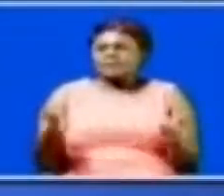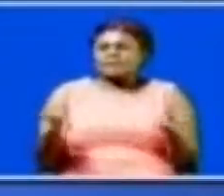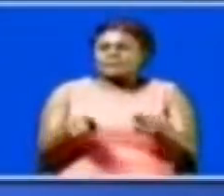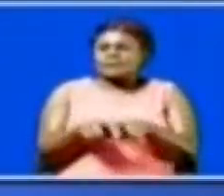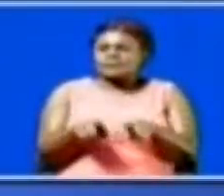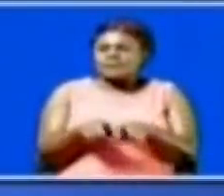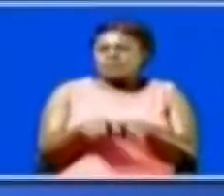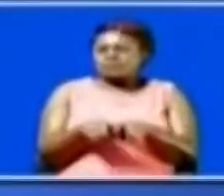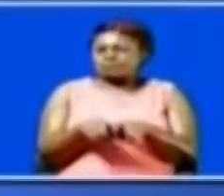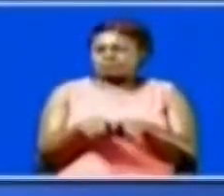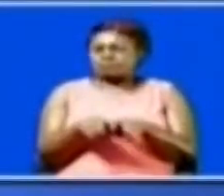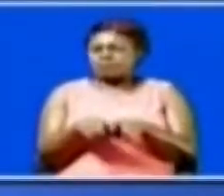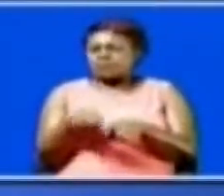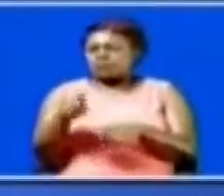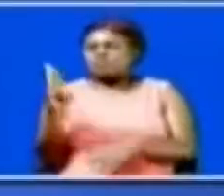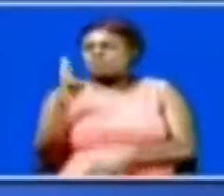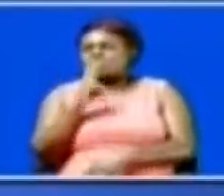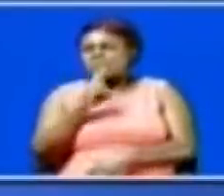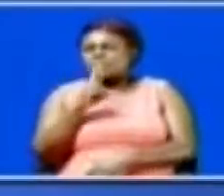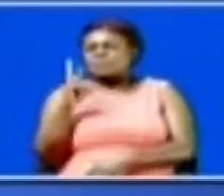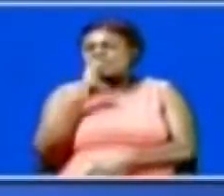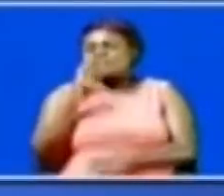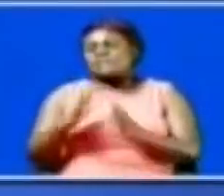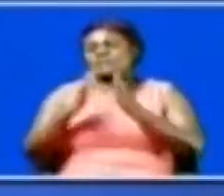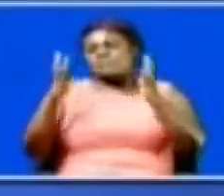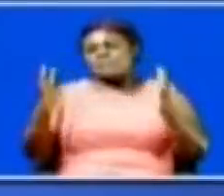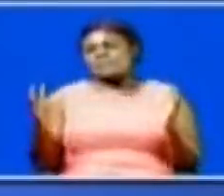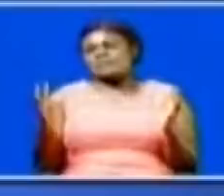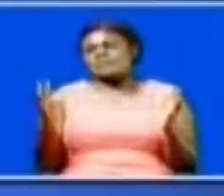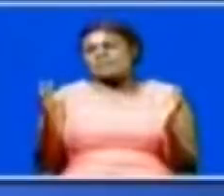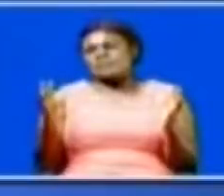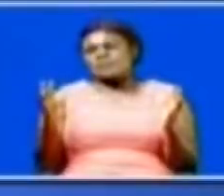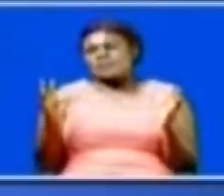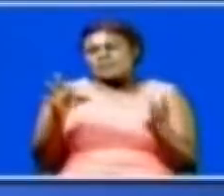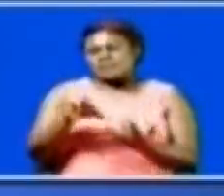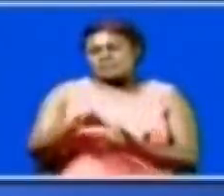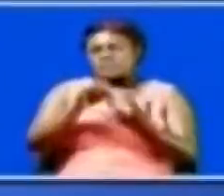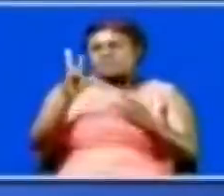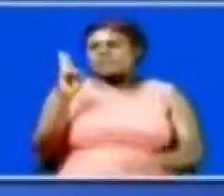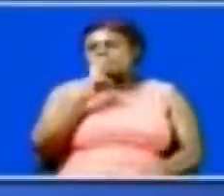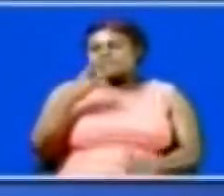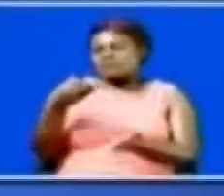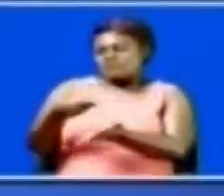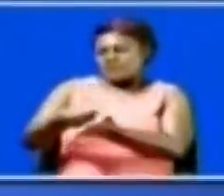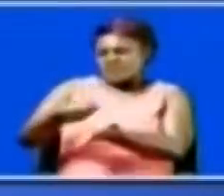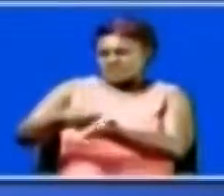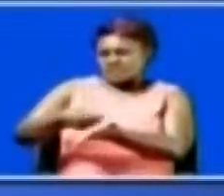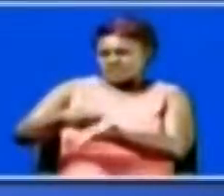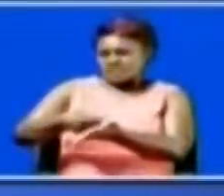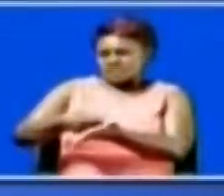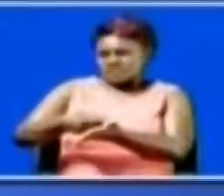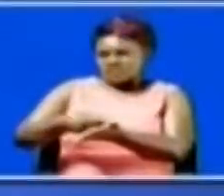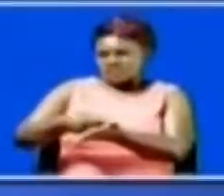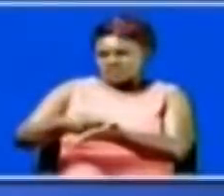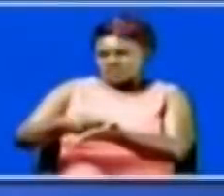also exposes you to fairly big risks, especially risks of sort of financial meltdown